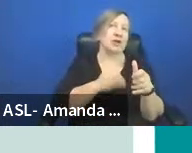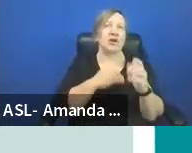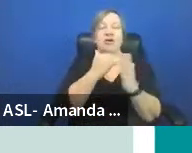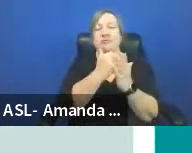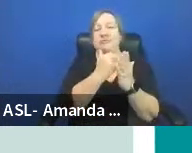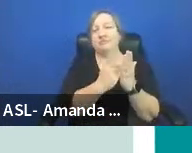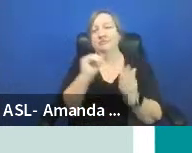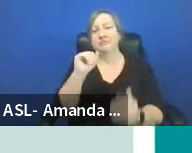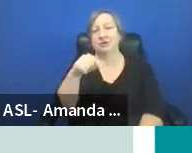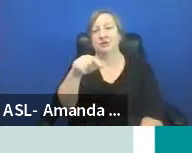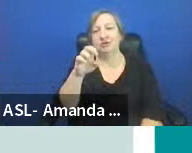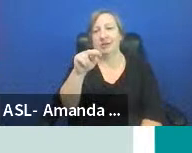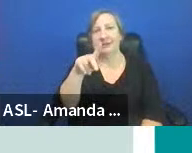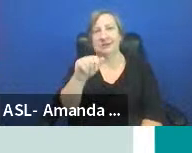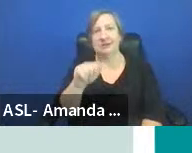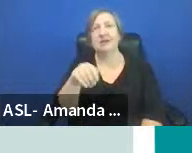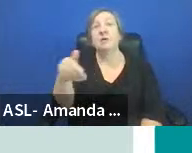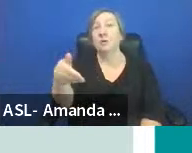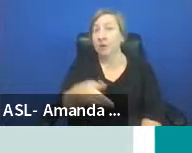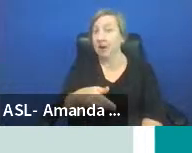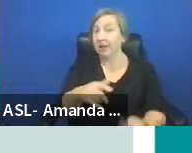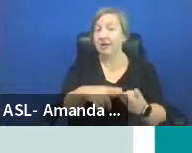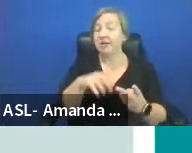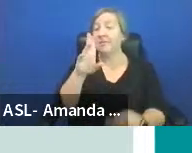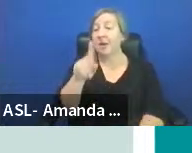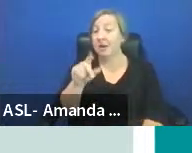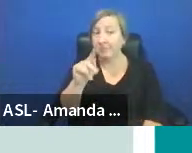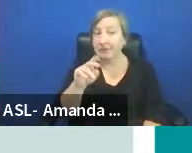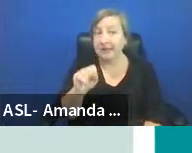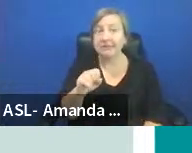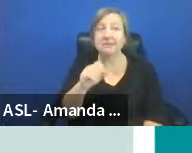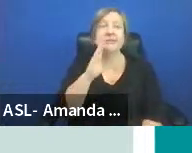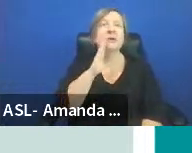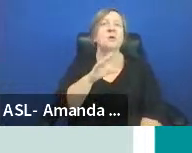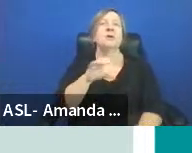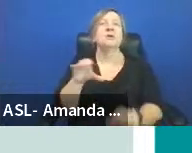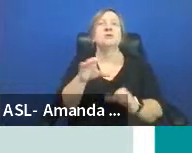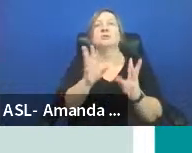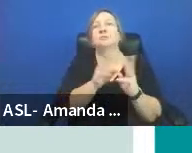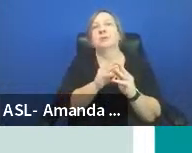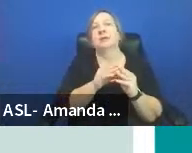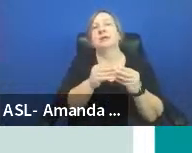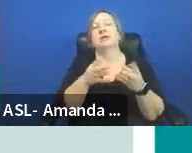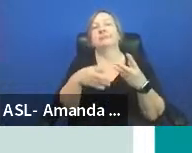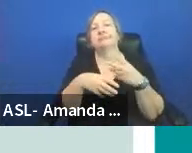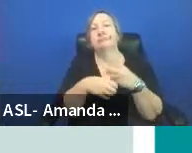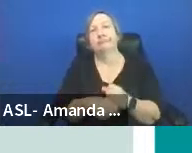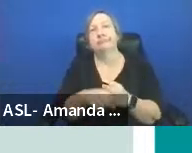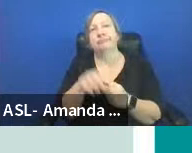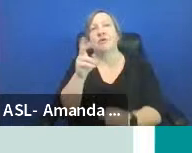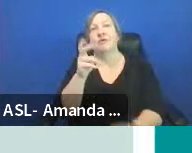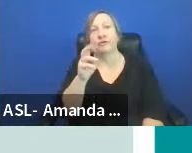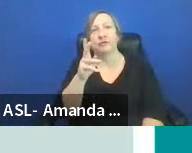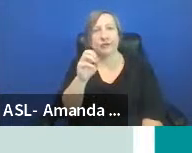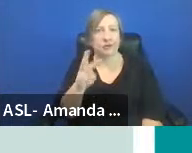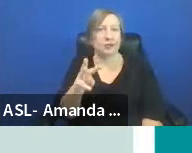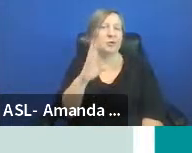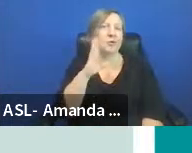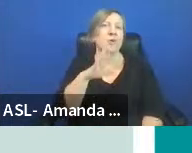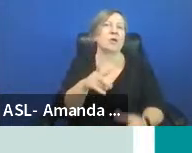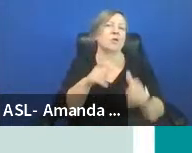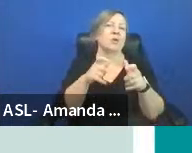have welcome and updates. We'll receive a meeting overview. You'll have an opportunity of doing a quick